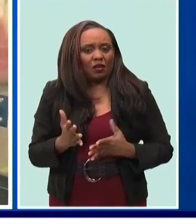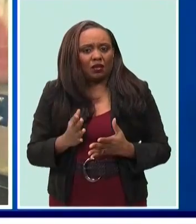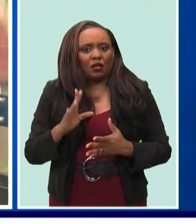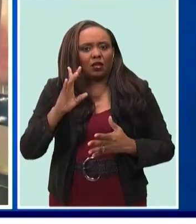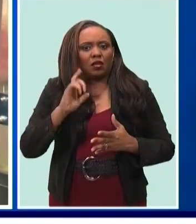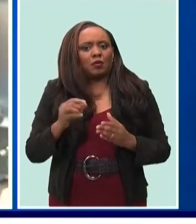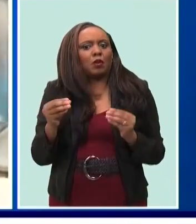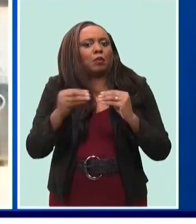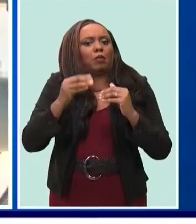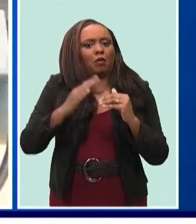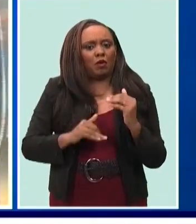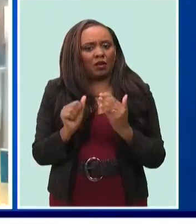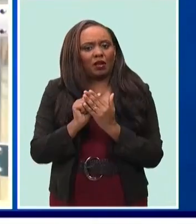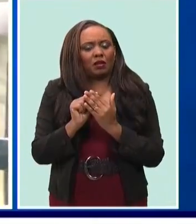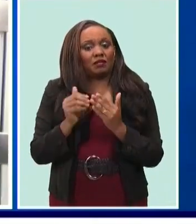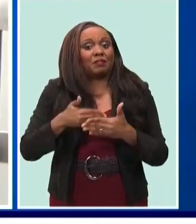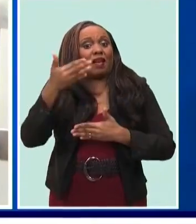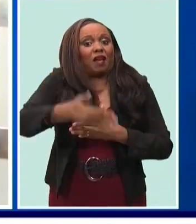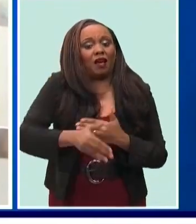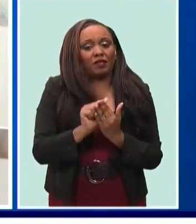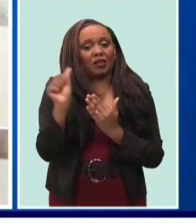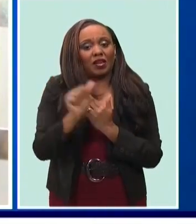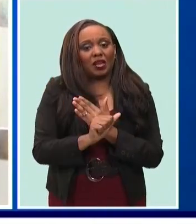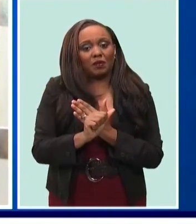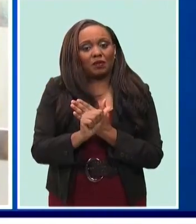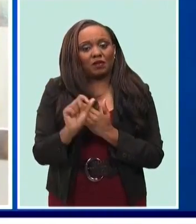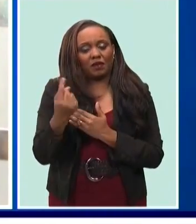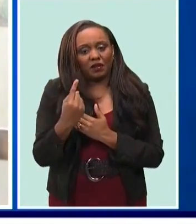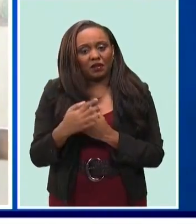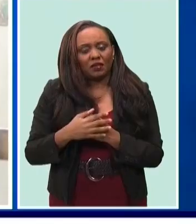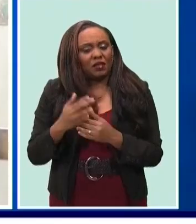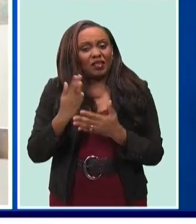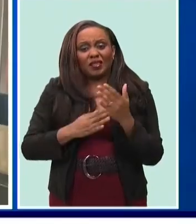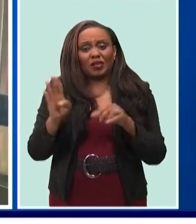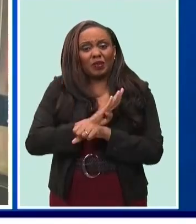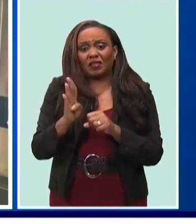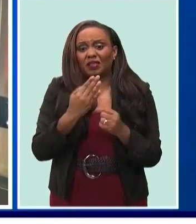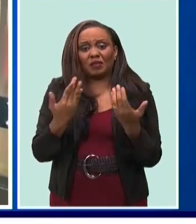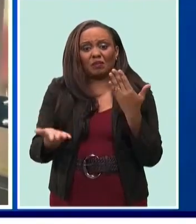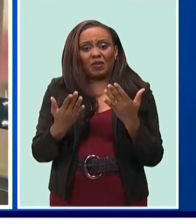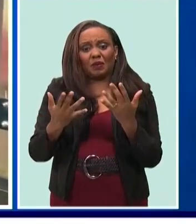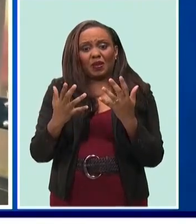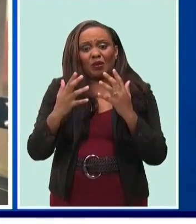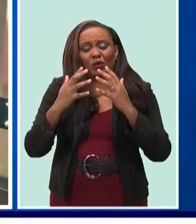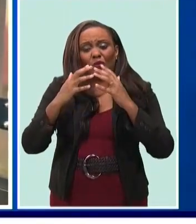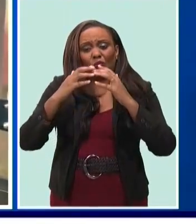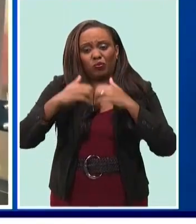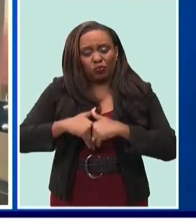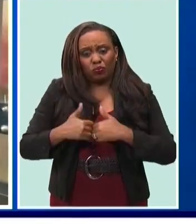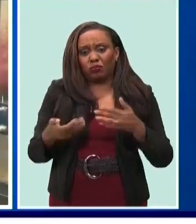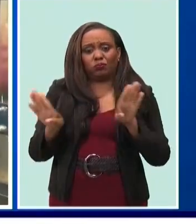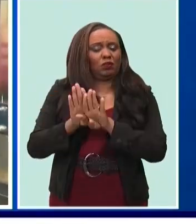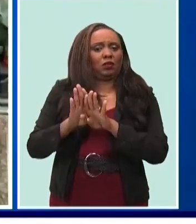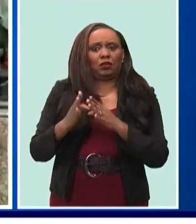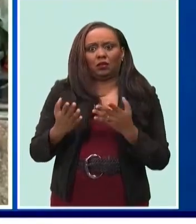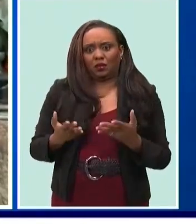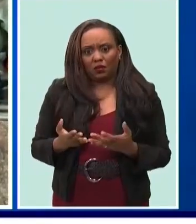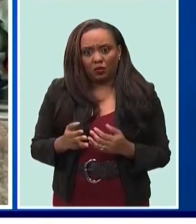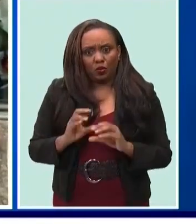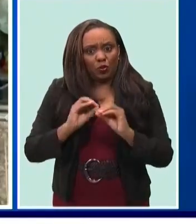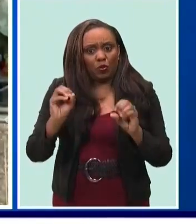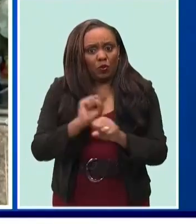It doesn't make sense. A lot of business gone flop, I guess, or gone drop down. Enough people gonna be out of work too. Others